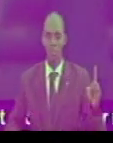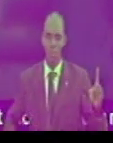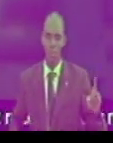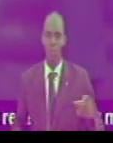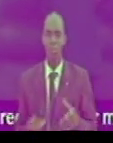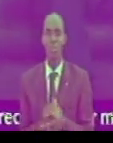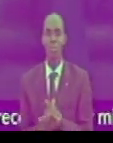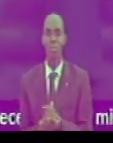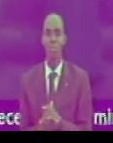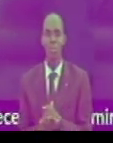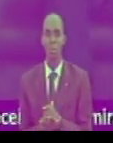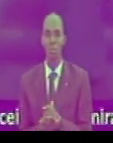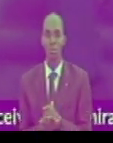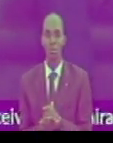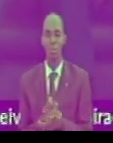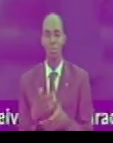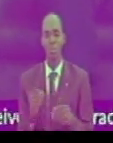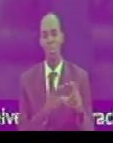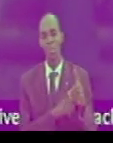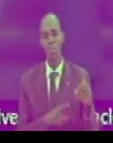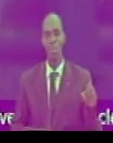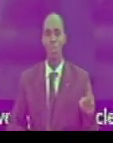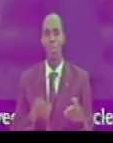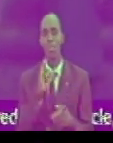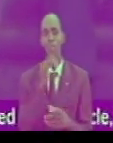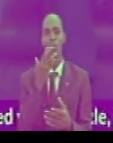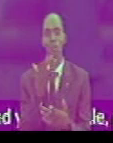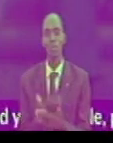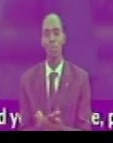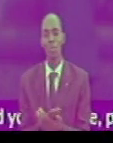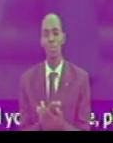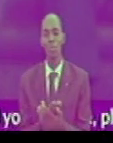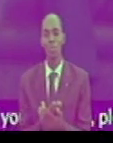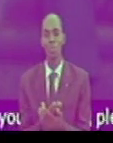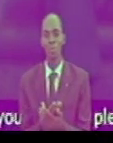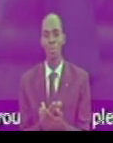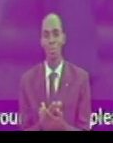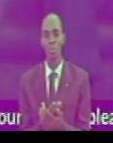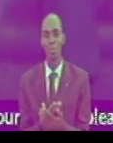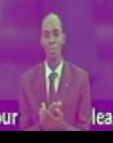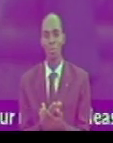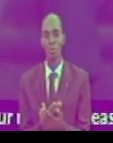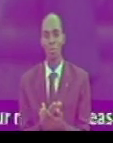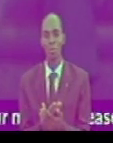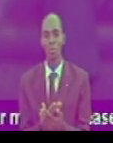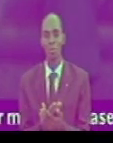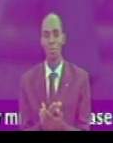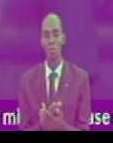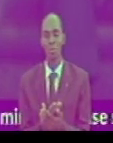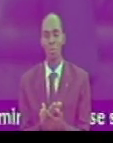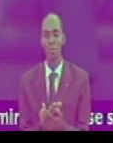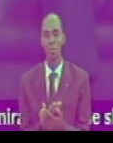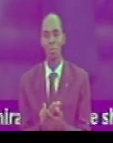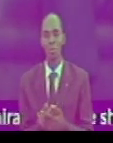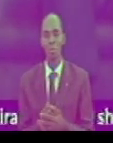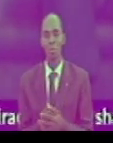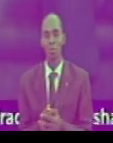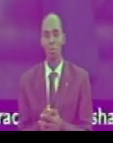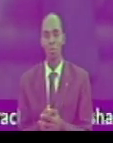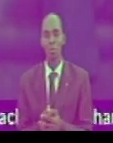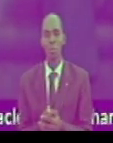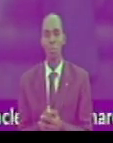My name is Gwara, former Azine. I want to thank the Lord for what he has done in my life. It happened back